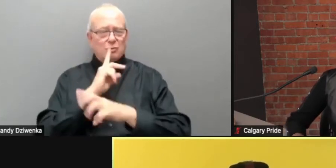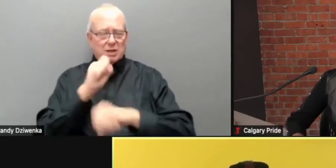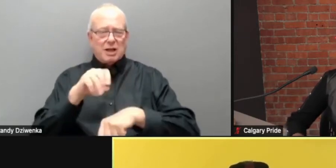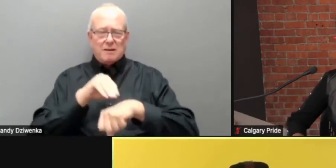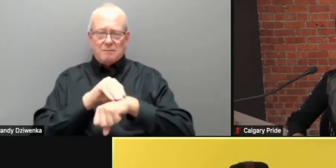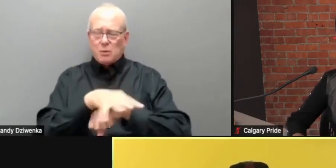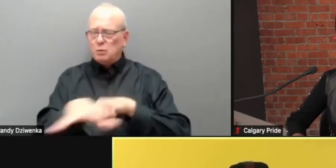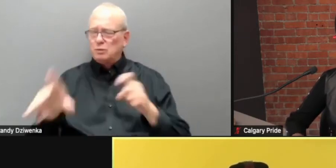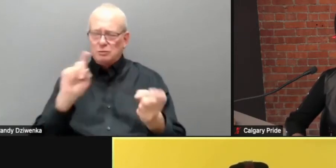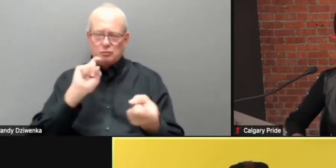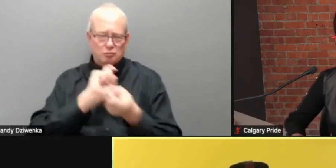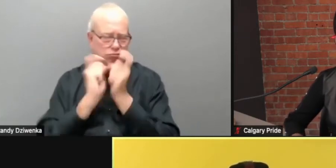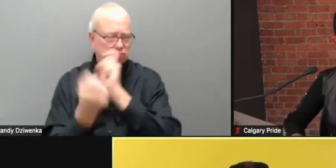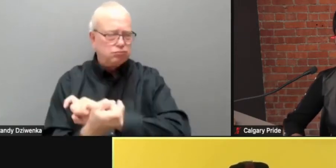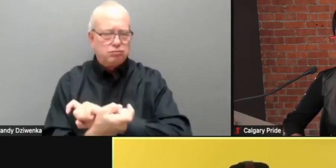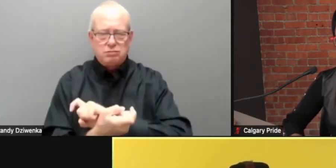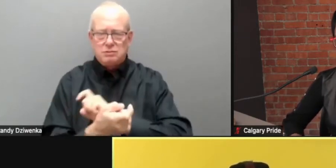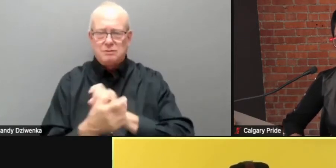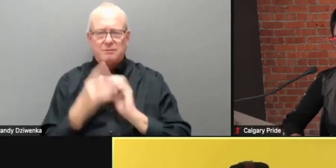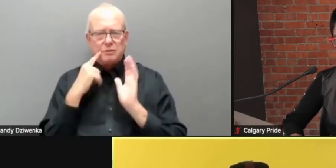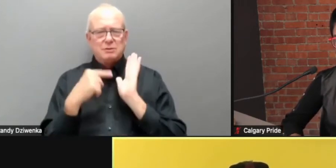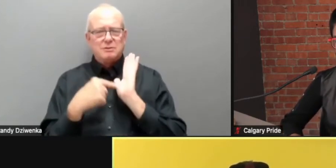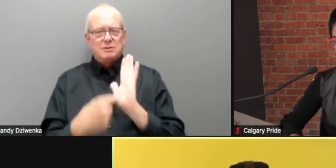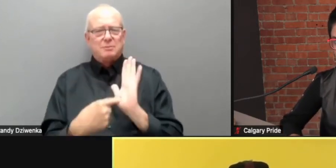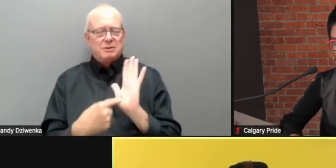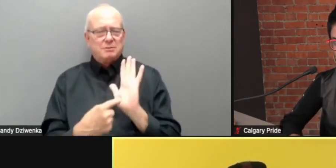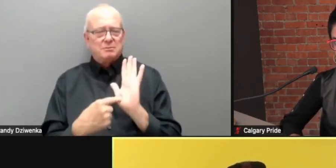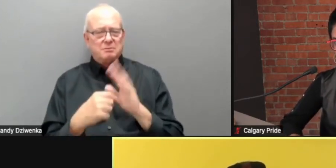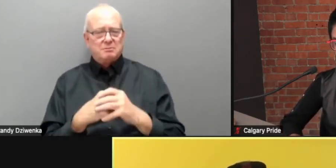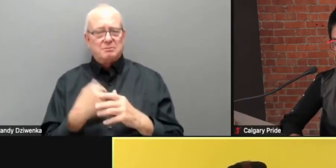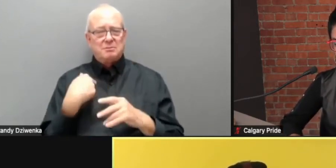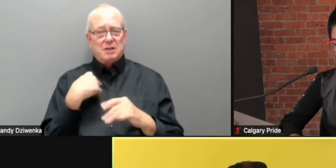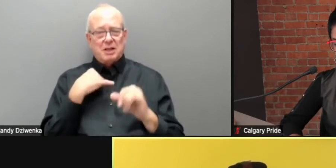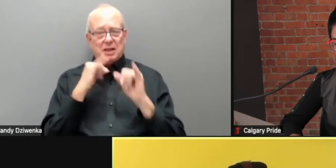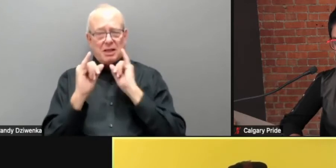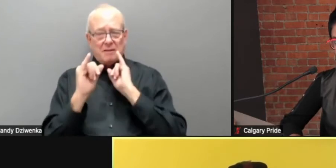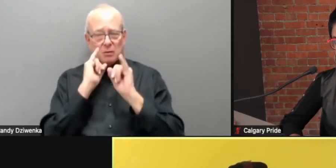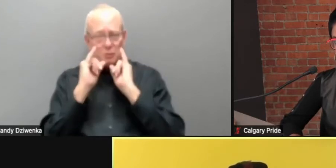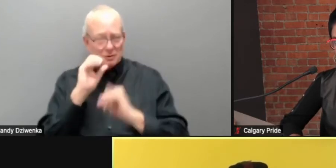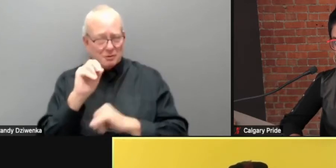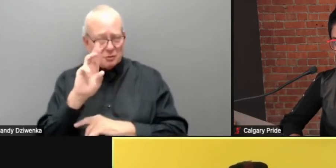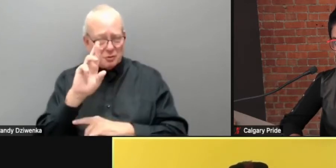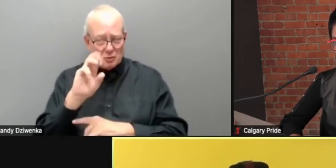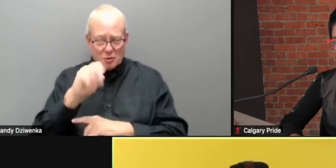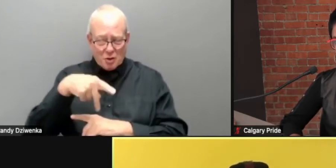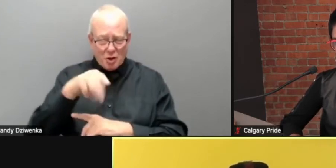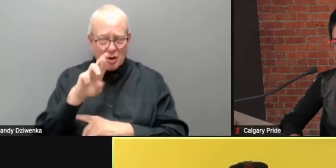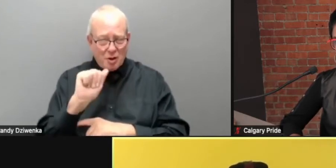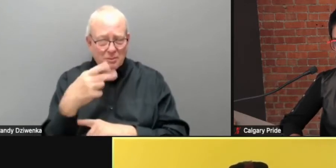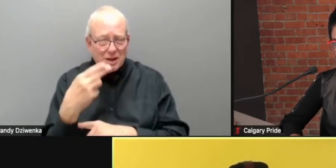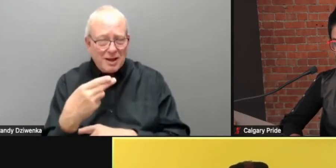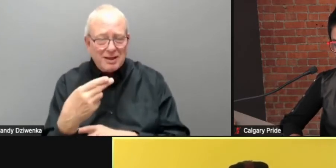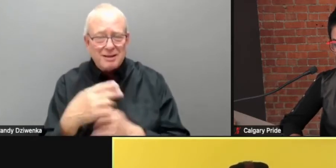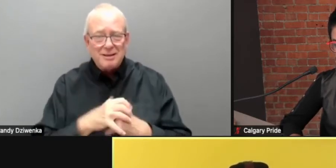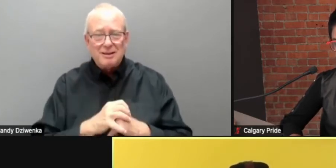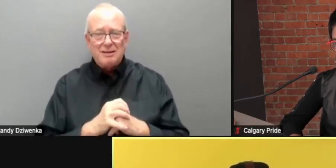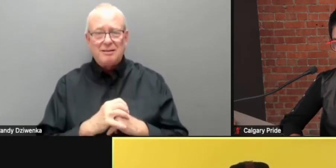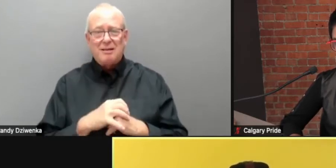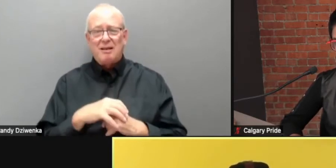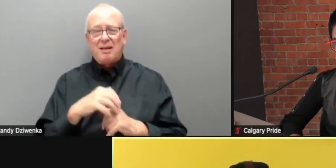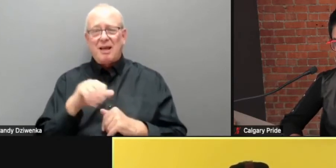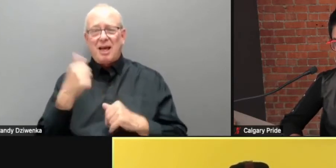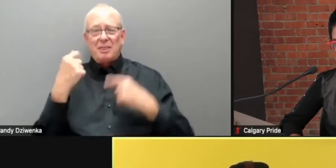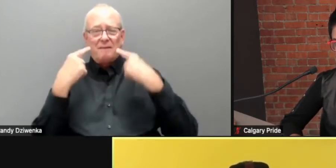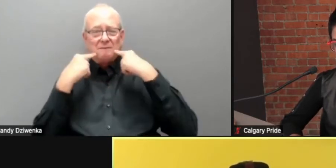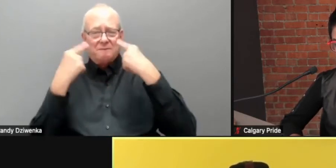like Oprah and the Kardashians and all, when they talked about my story in public,